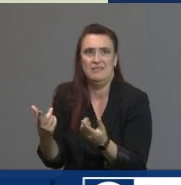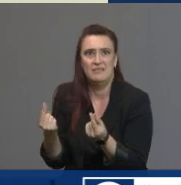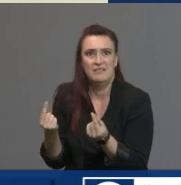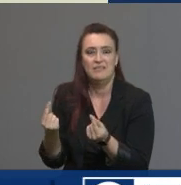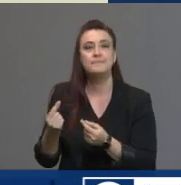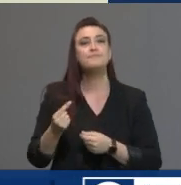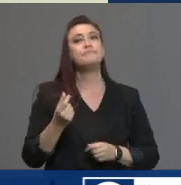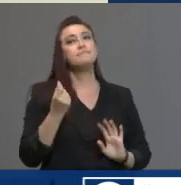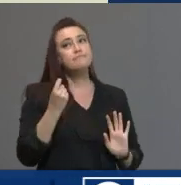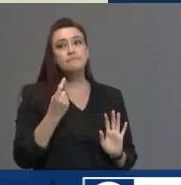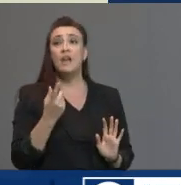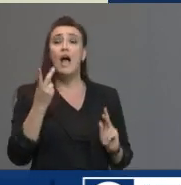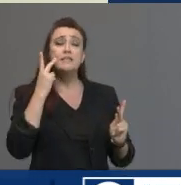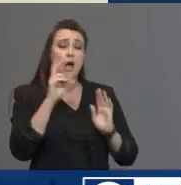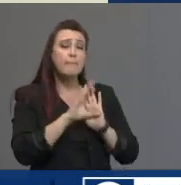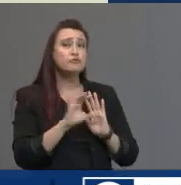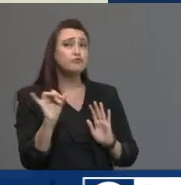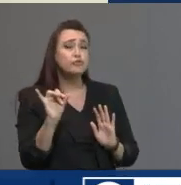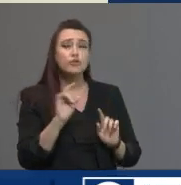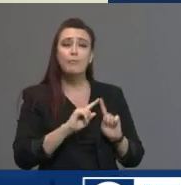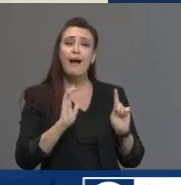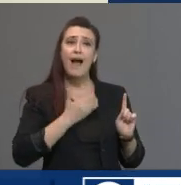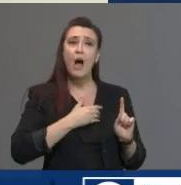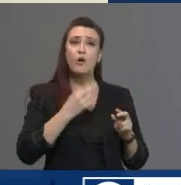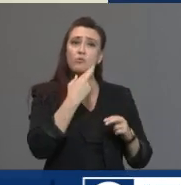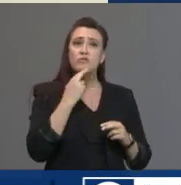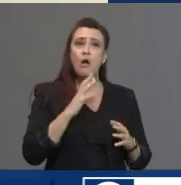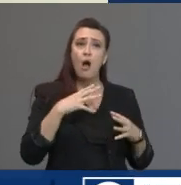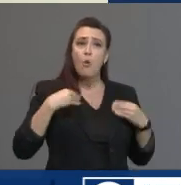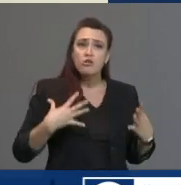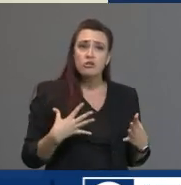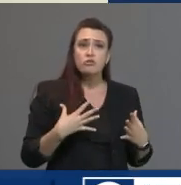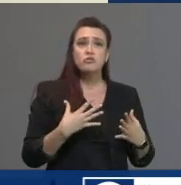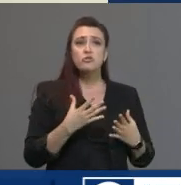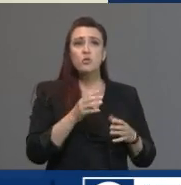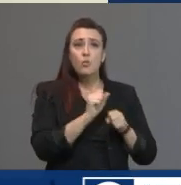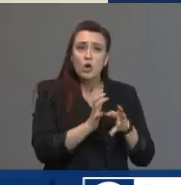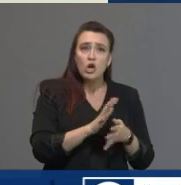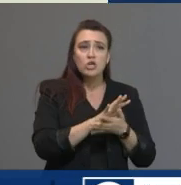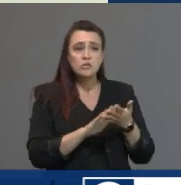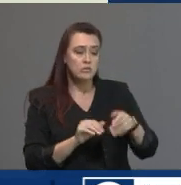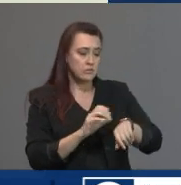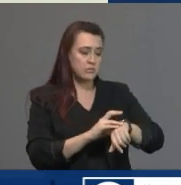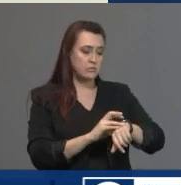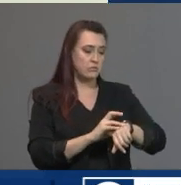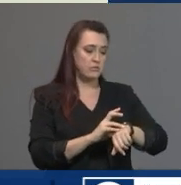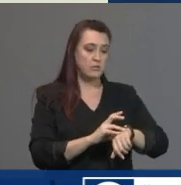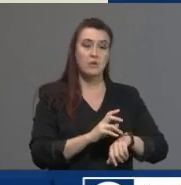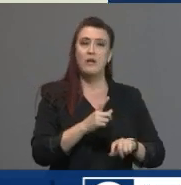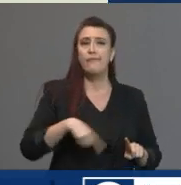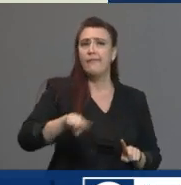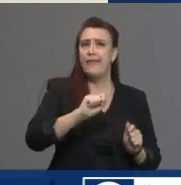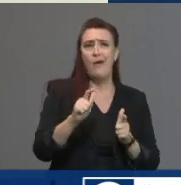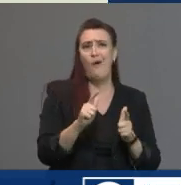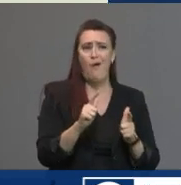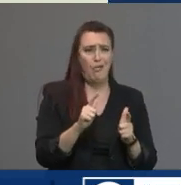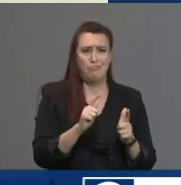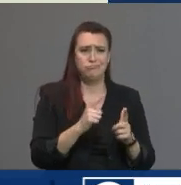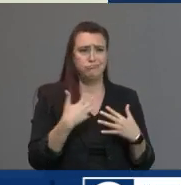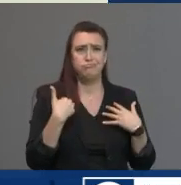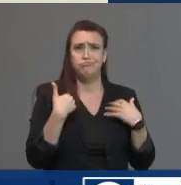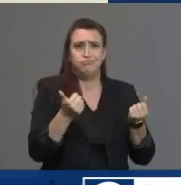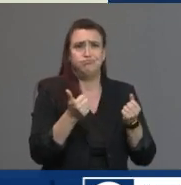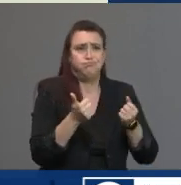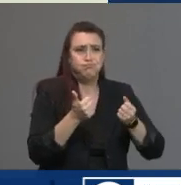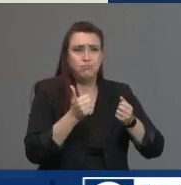restaurant owners and entrepreneurs and service workers went above and beyond to not only enforce